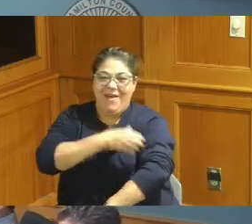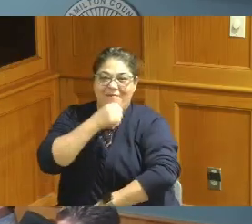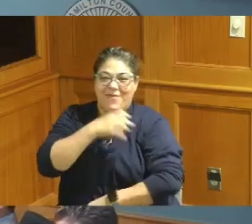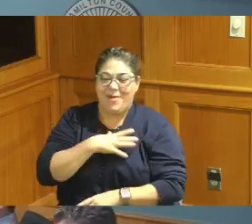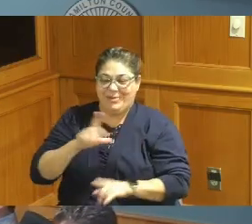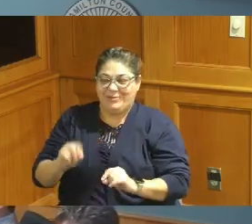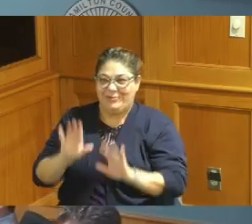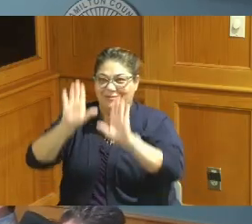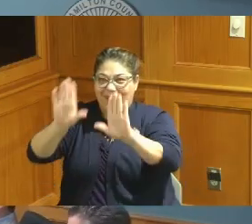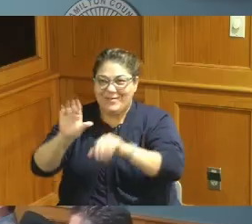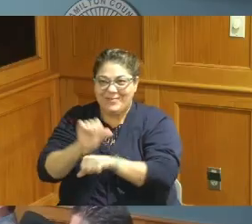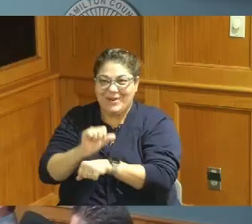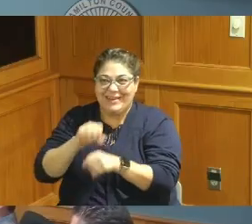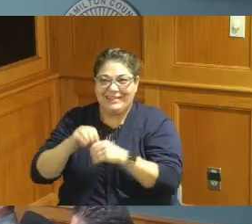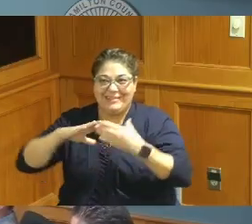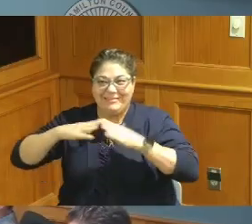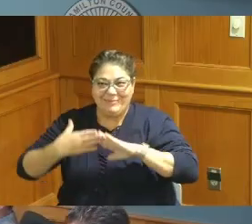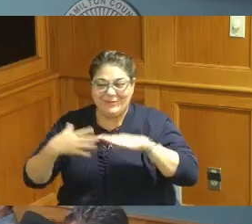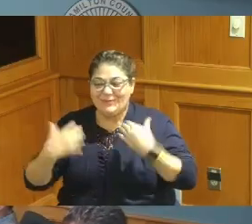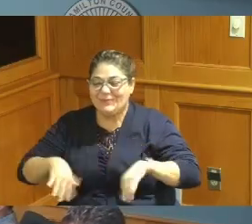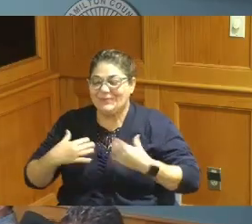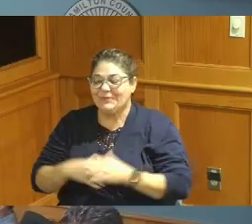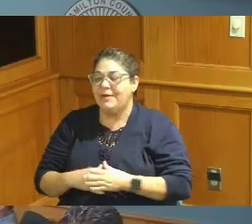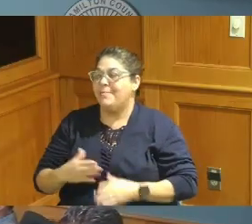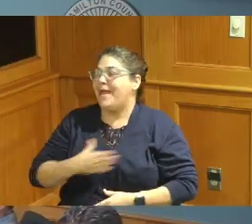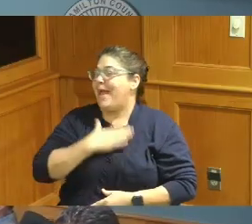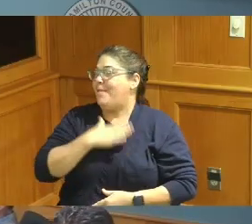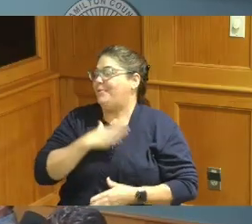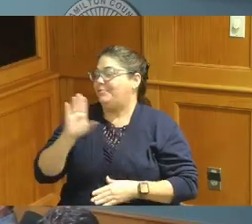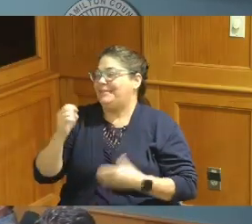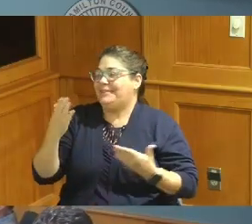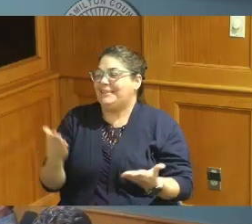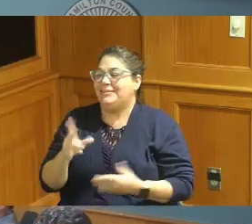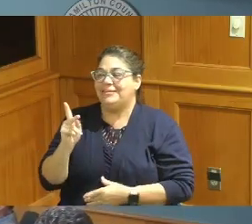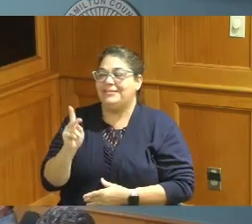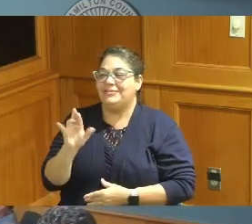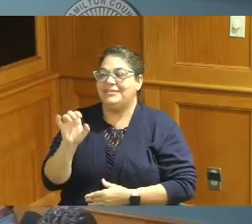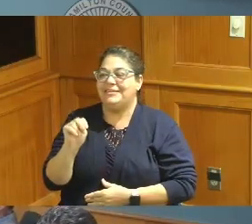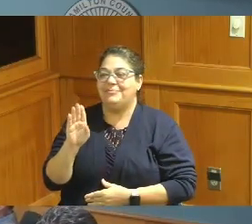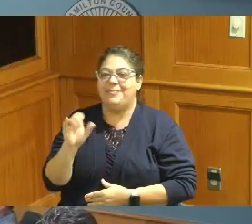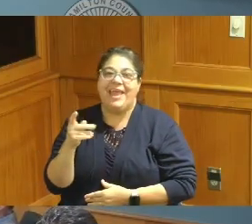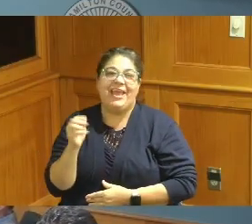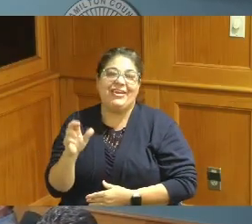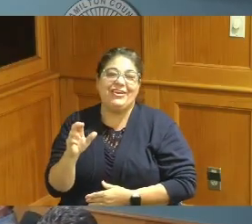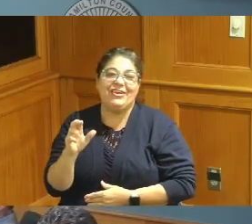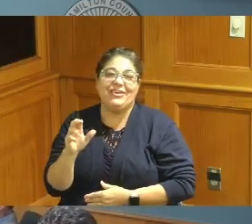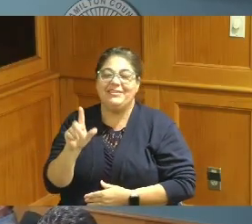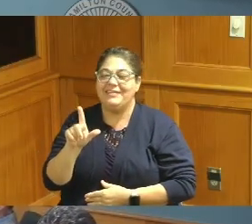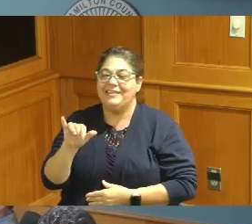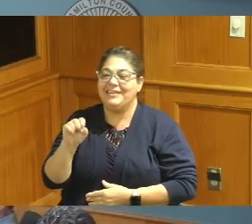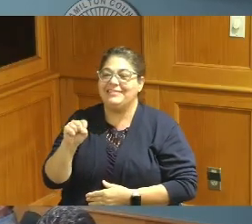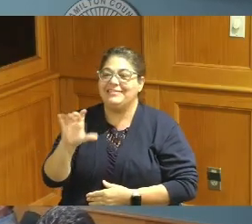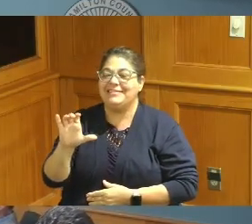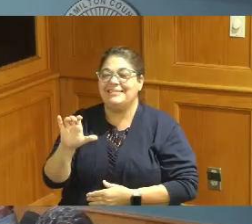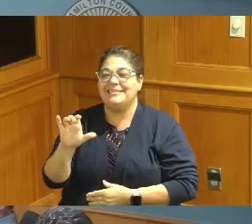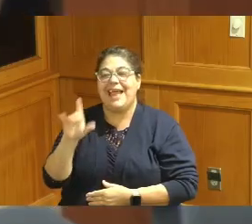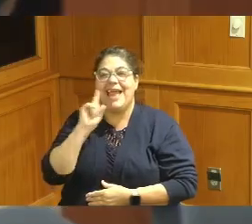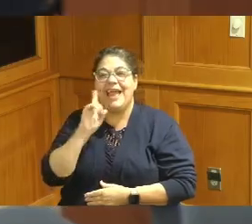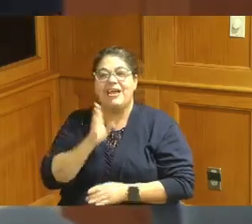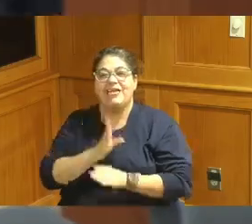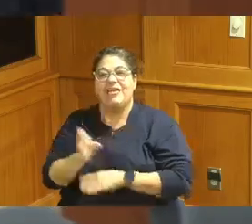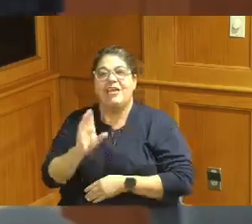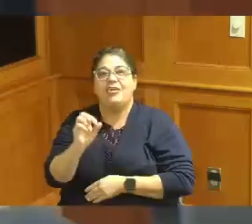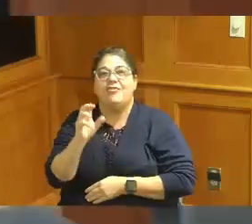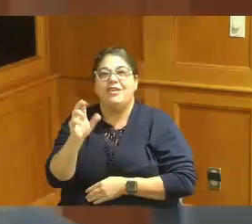our community. So I'm happy to be with you today. I'm Kristen Baker. I'm the Executive Director of LISC Greater Cincinnati, and I have my